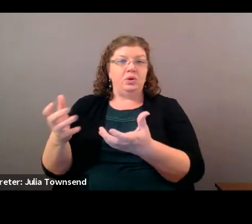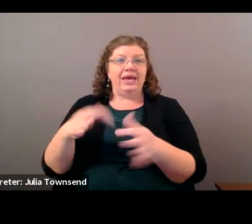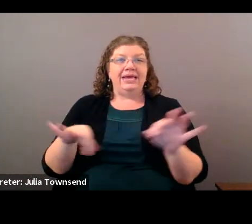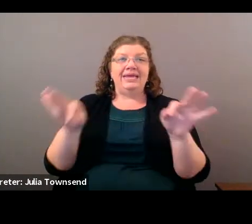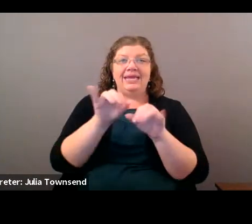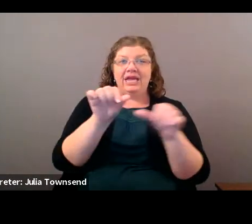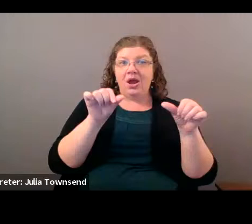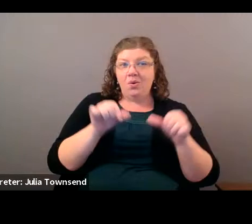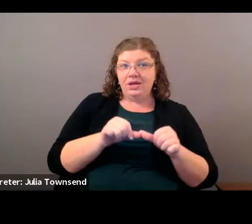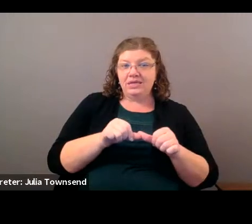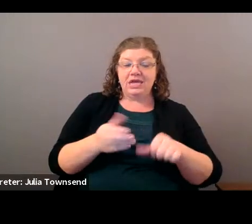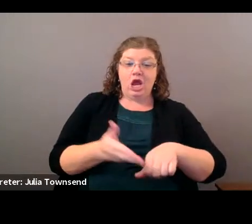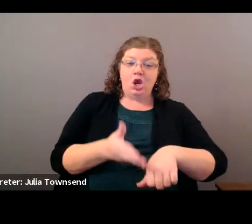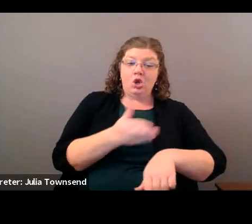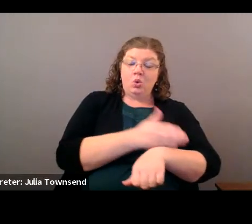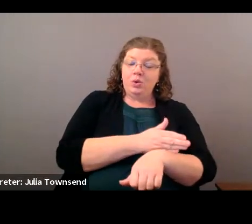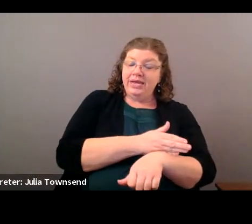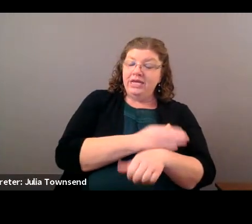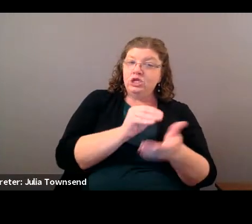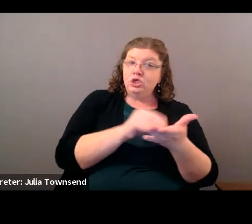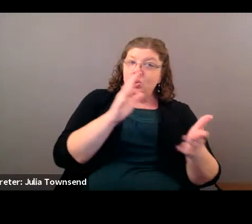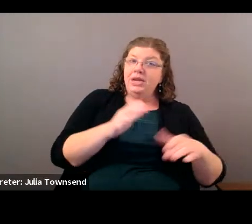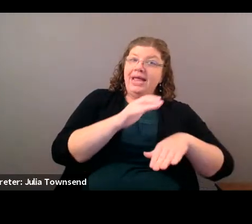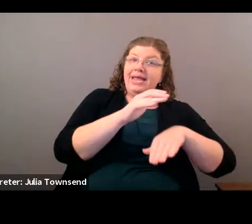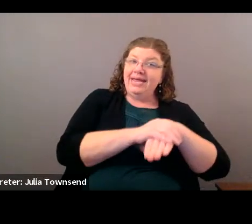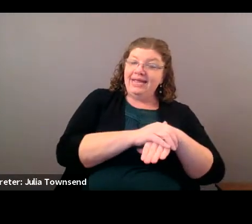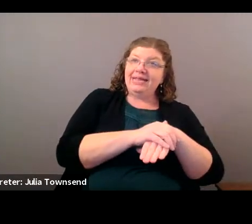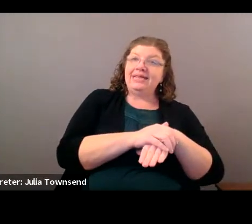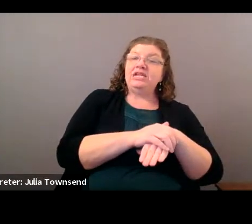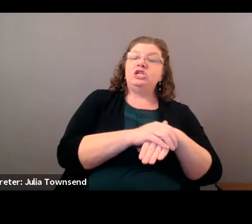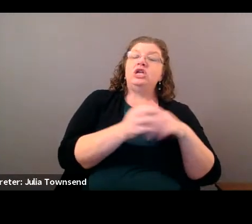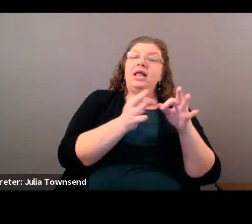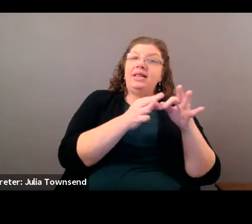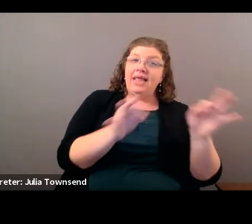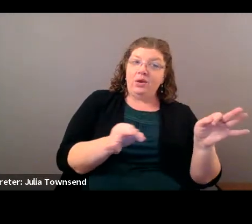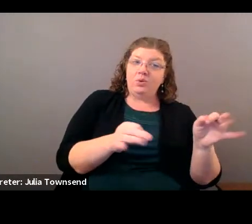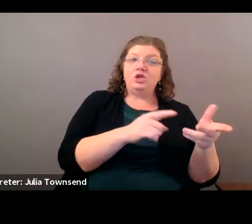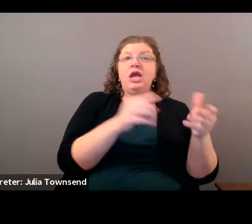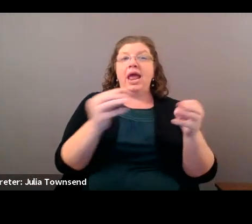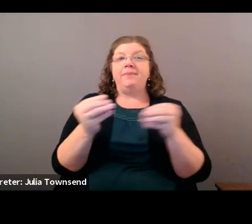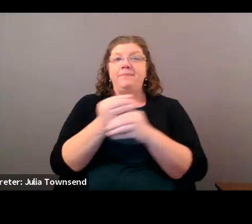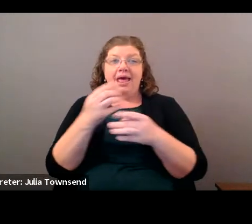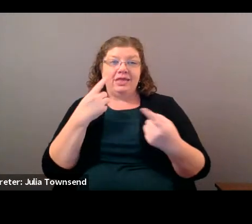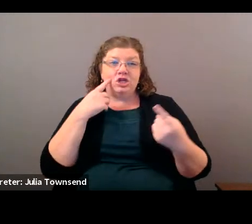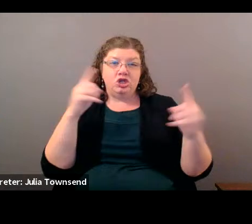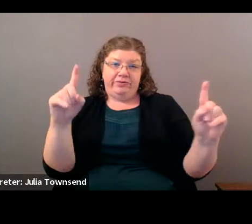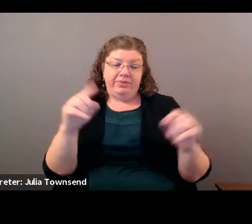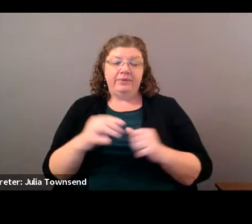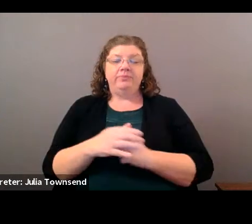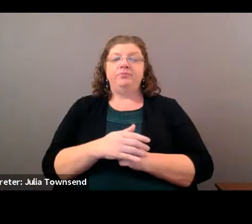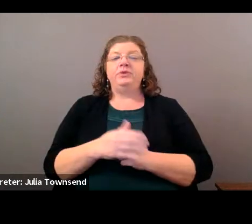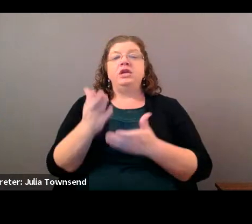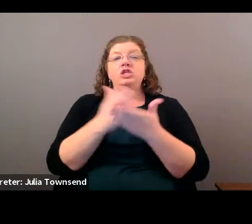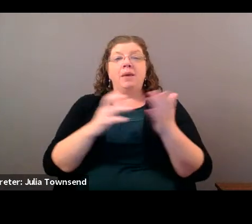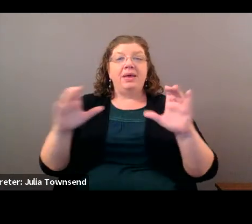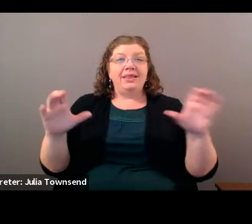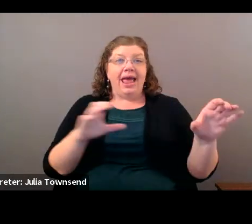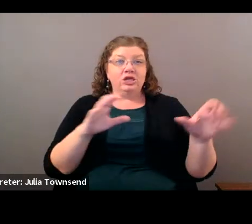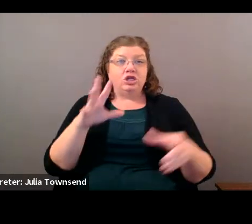which is increased student English, language arts, and mathematics achievement. Some of the actions